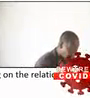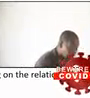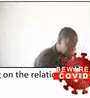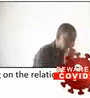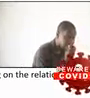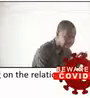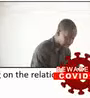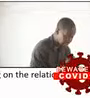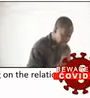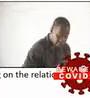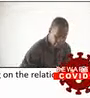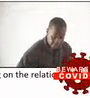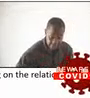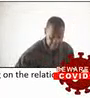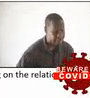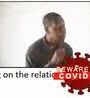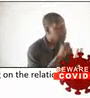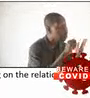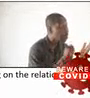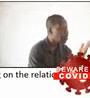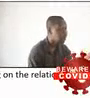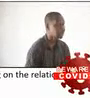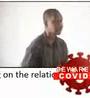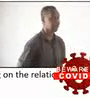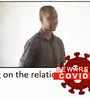said in the conclusion.